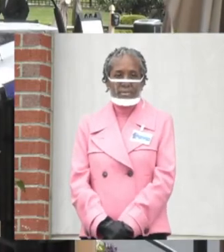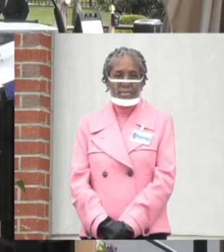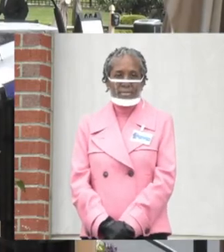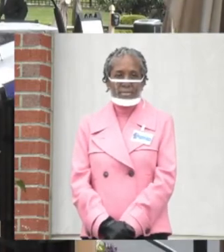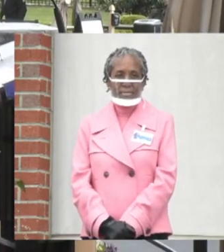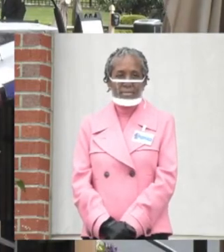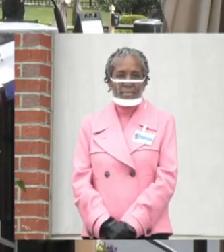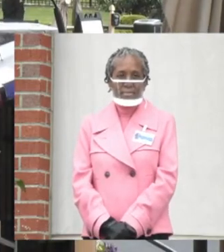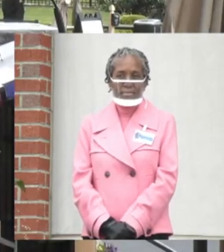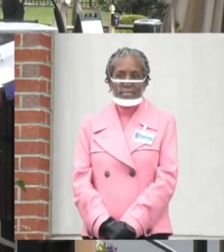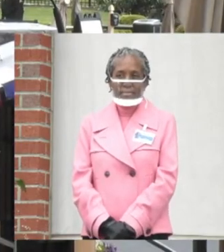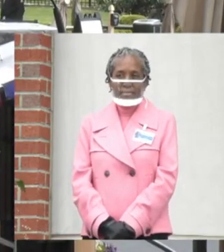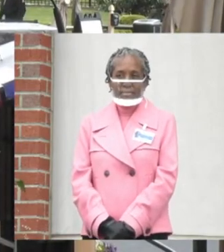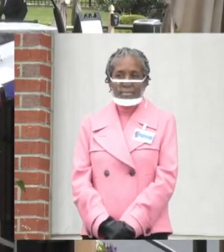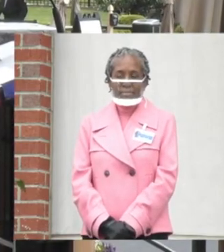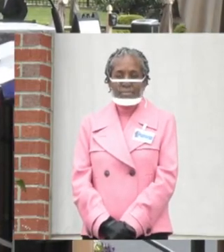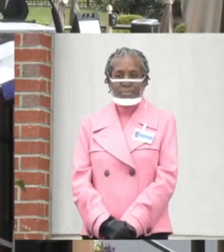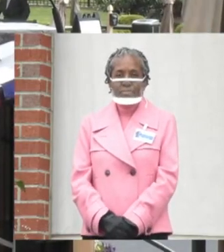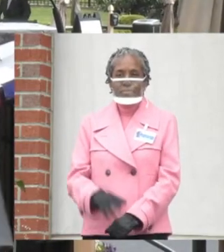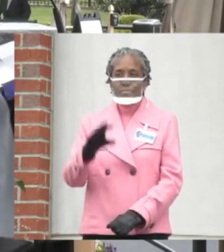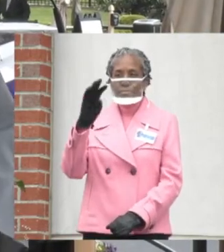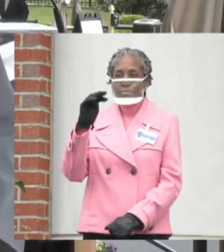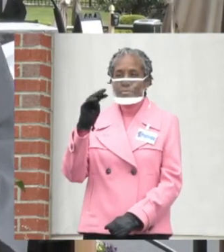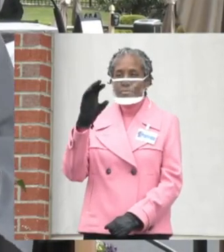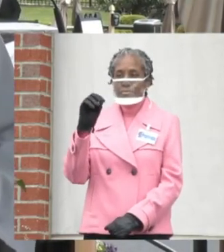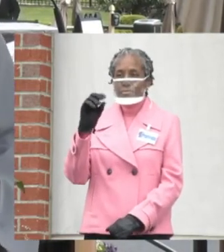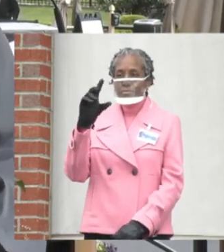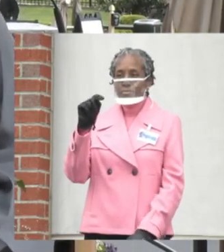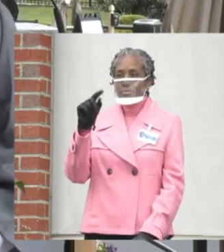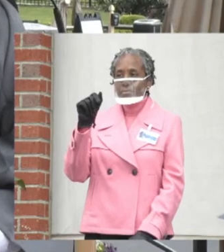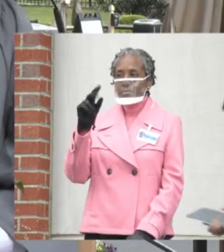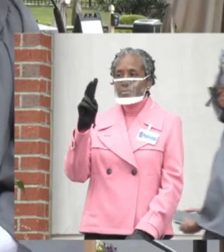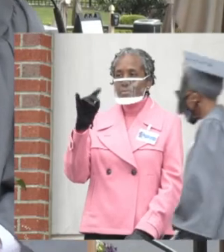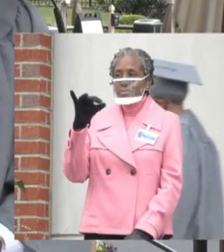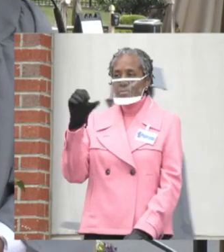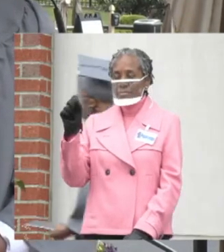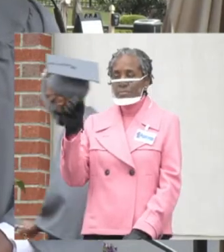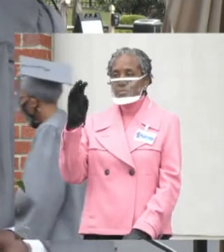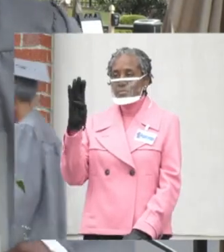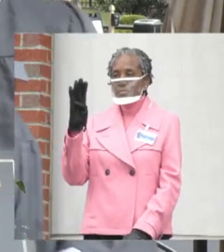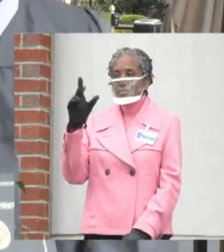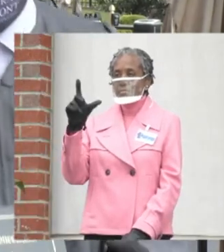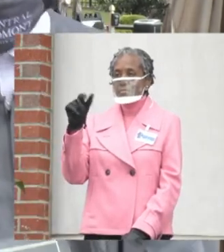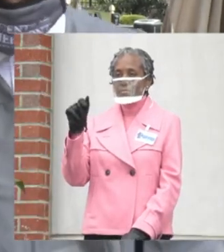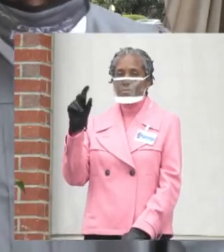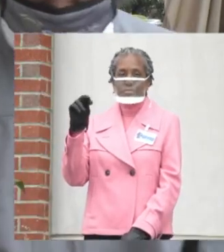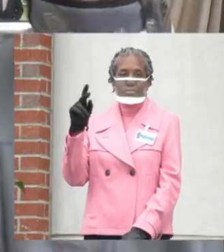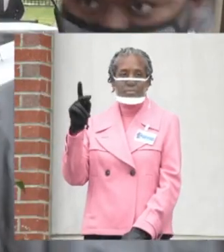Montavious Blocker, High Set.